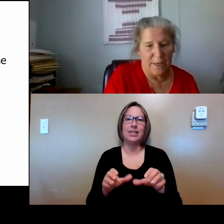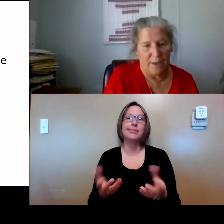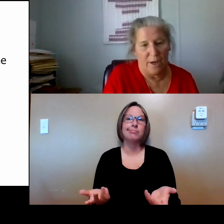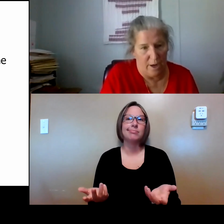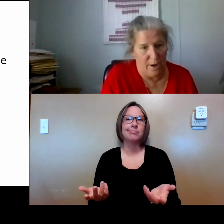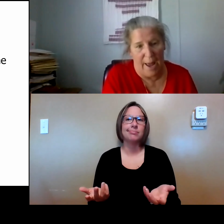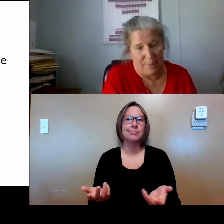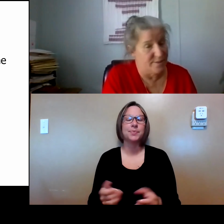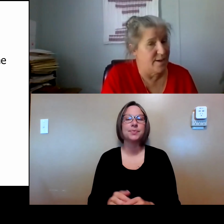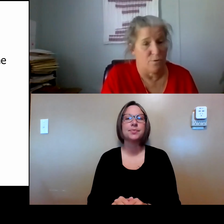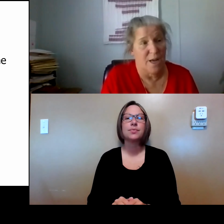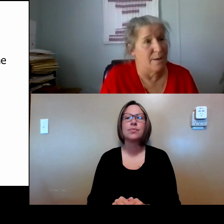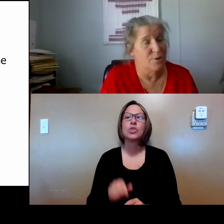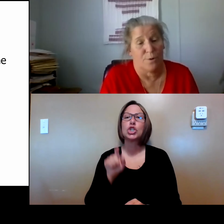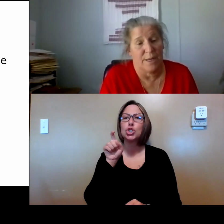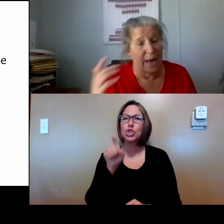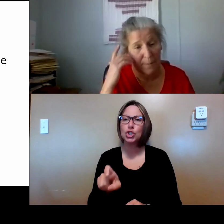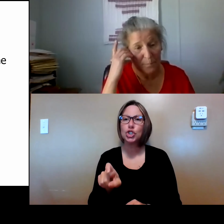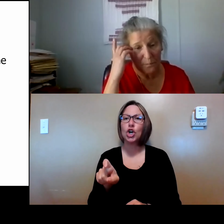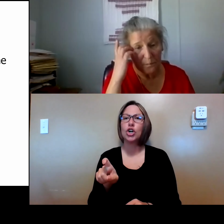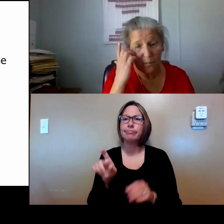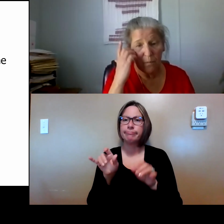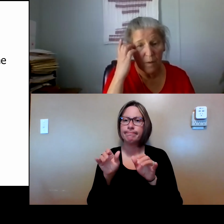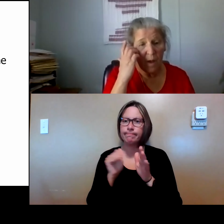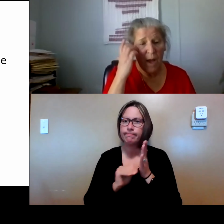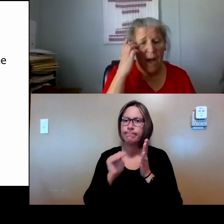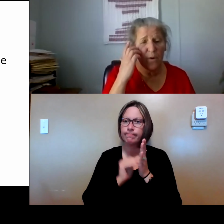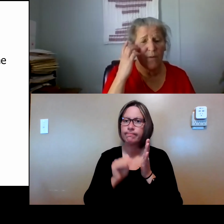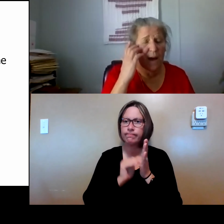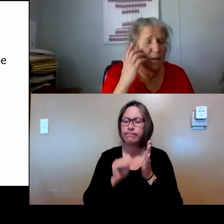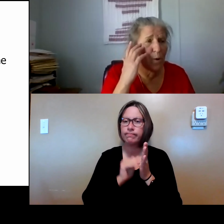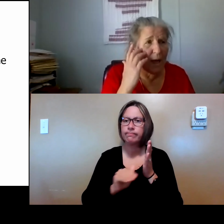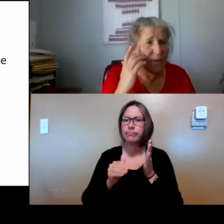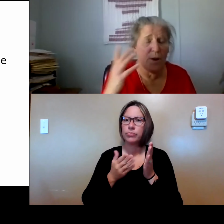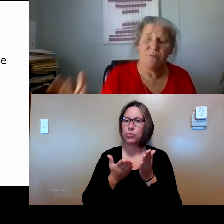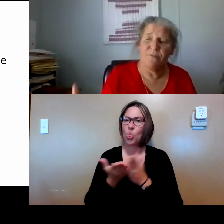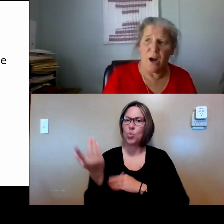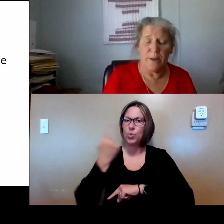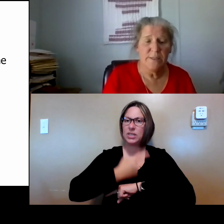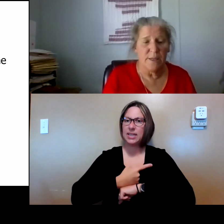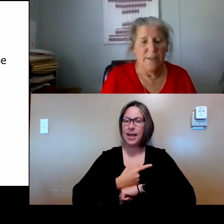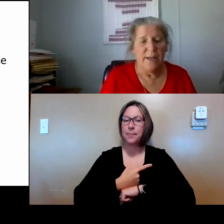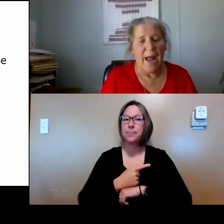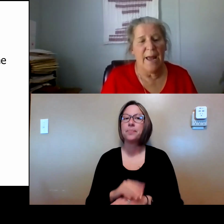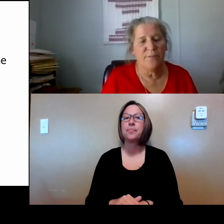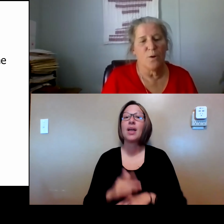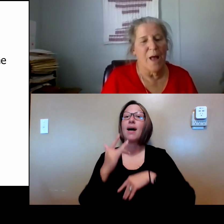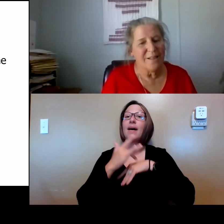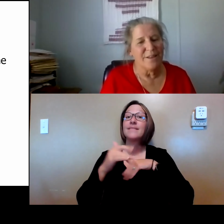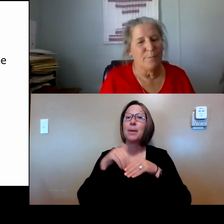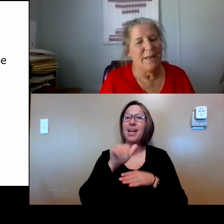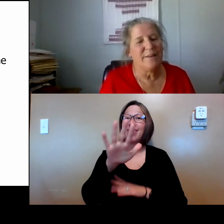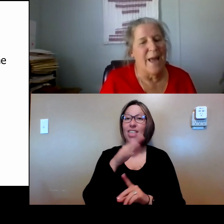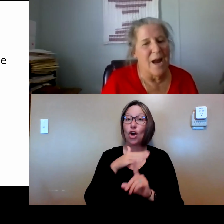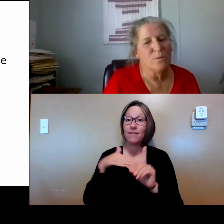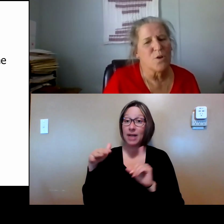to be happen several times during a day. And they're available in their environment, and they're